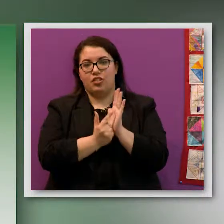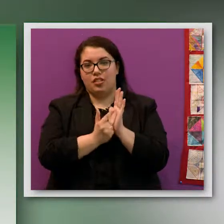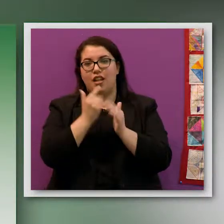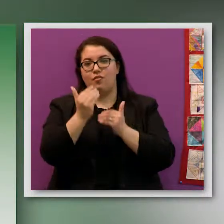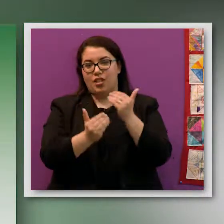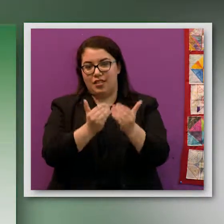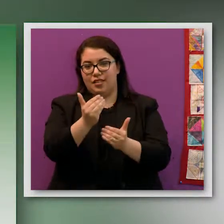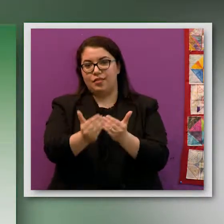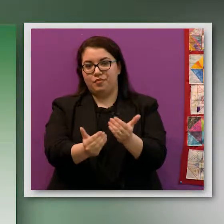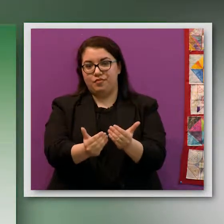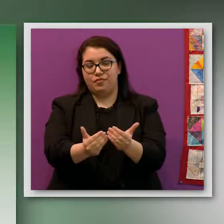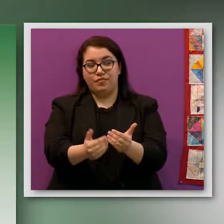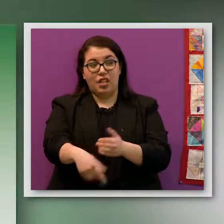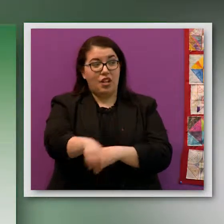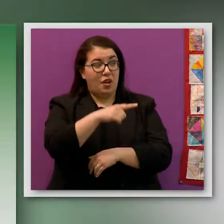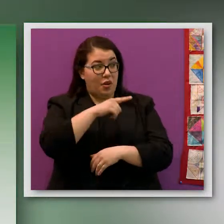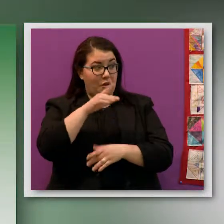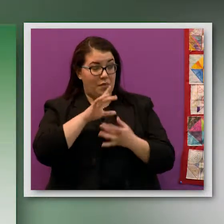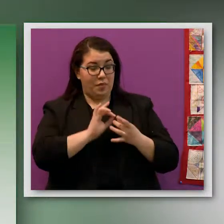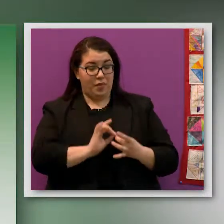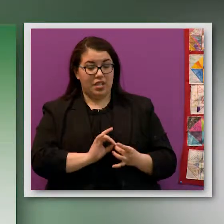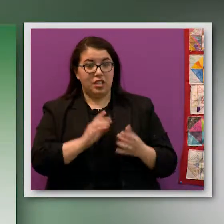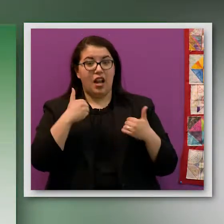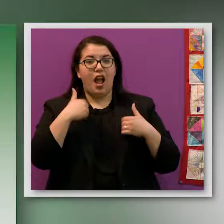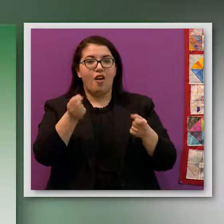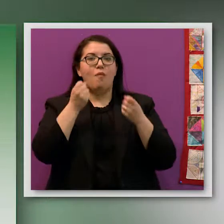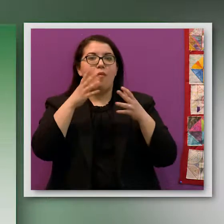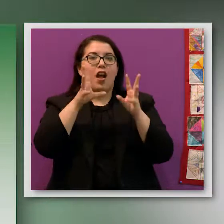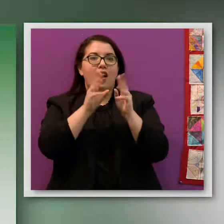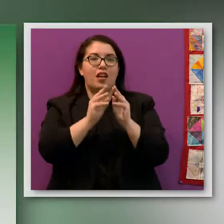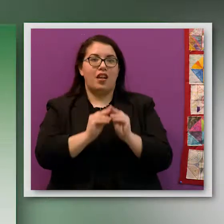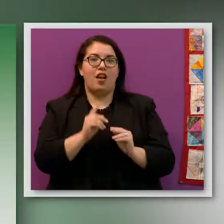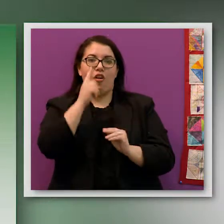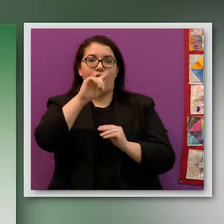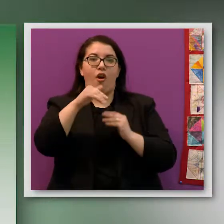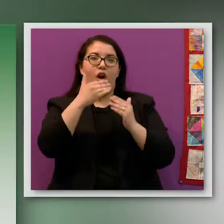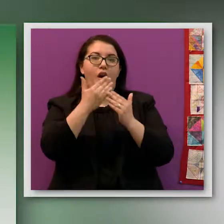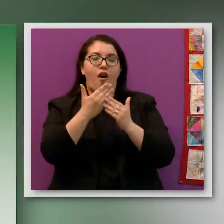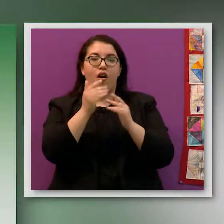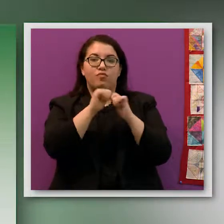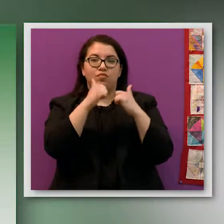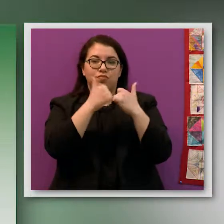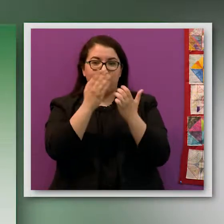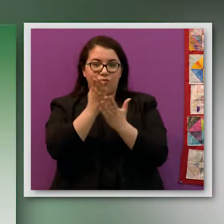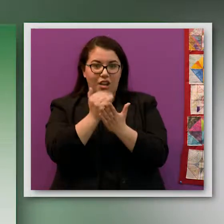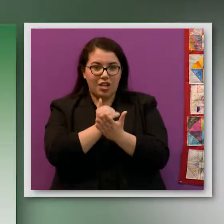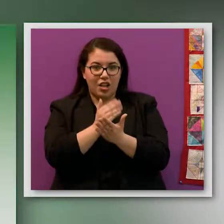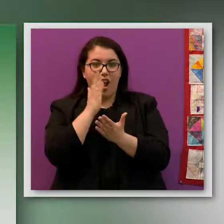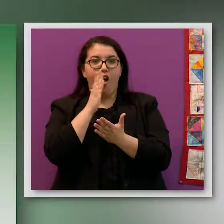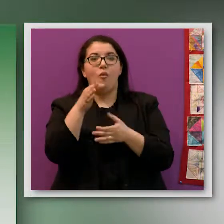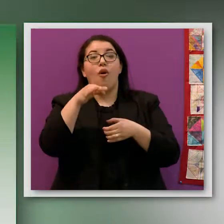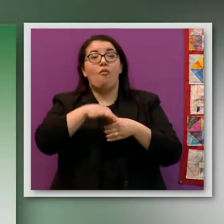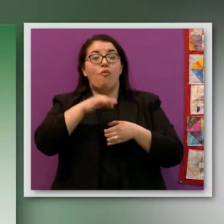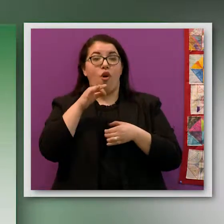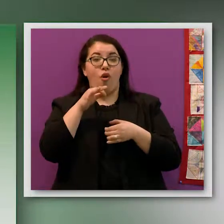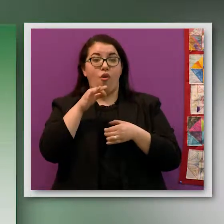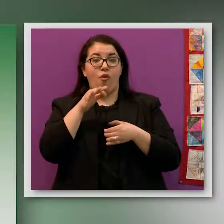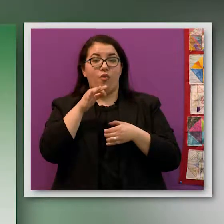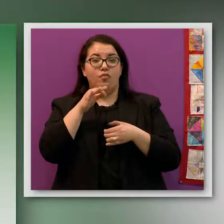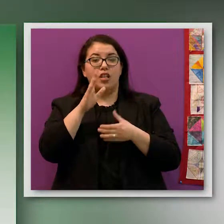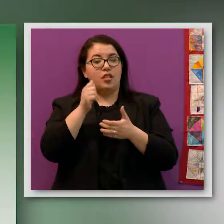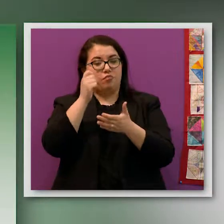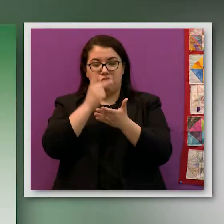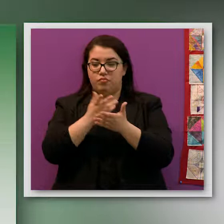And as the chairman mentioned, they hold a series of hearings on every agency's budget. They take a vote, and then the budget is